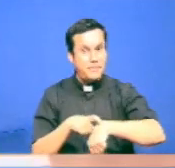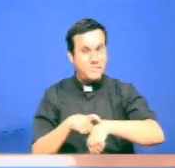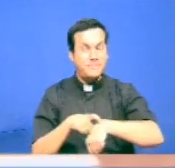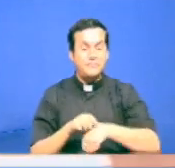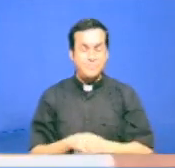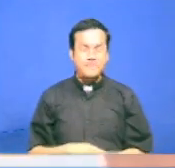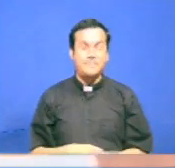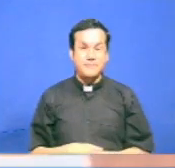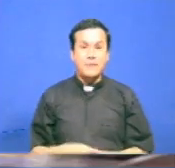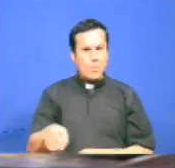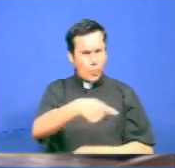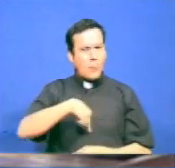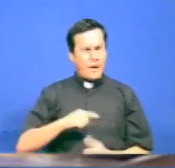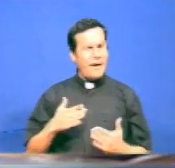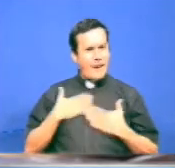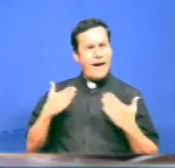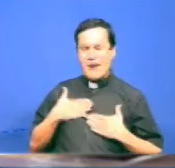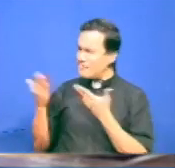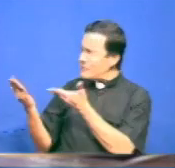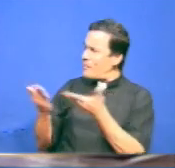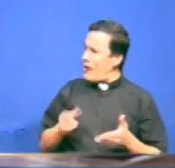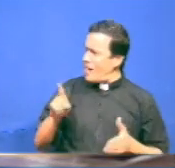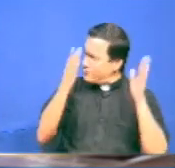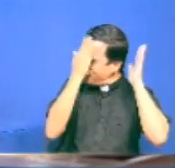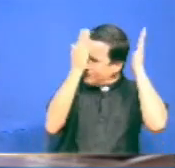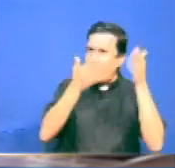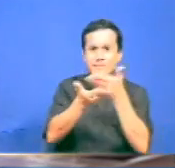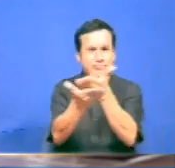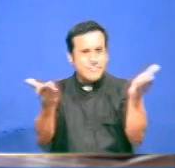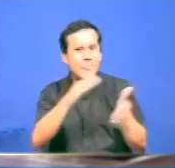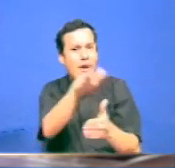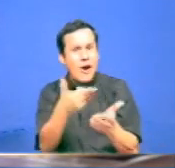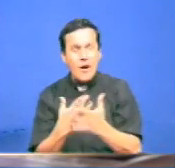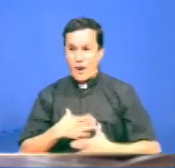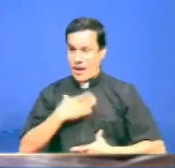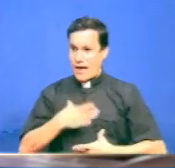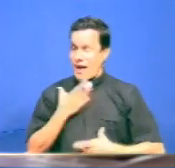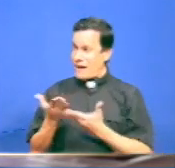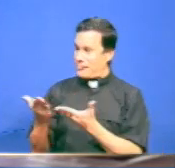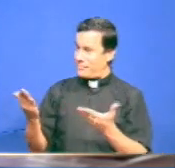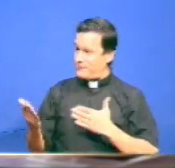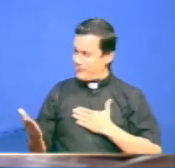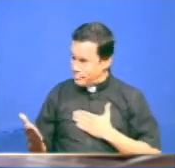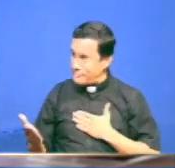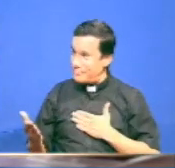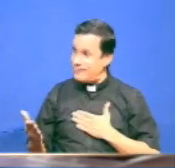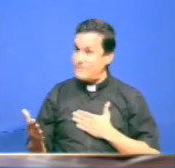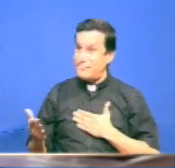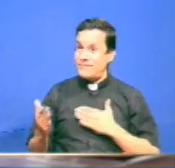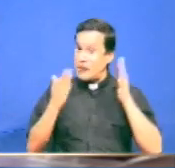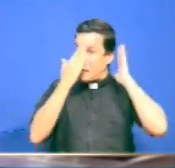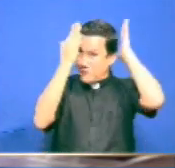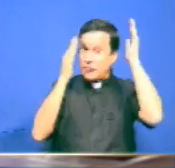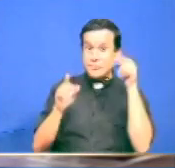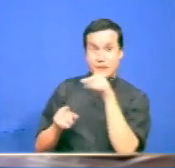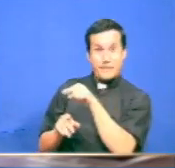And we are happy to have with us a special guest representing really the bishops also of